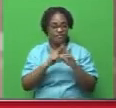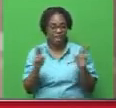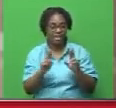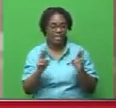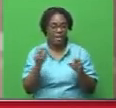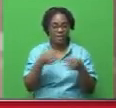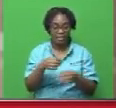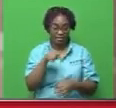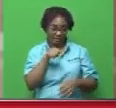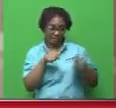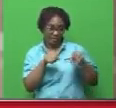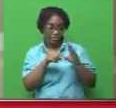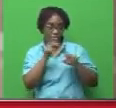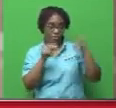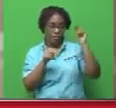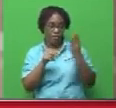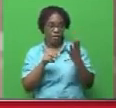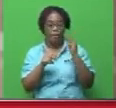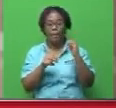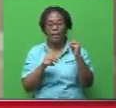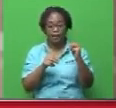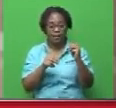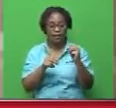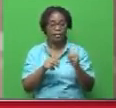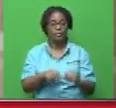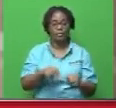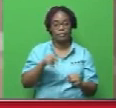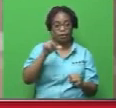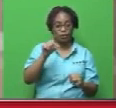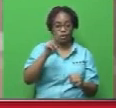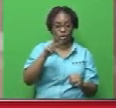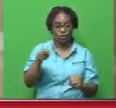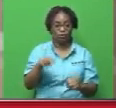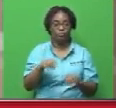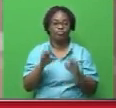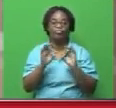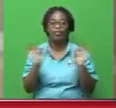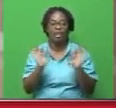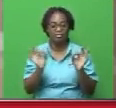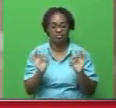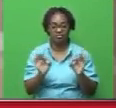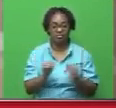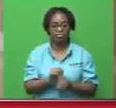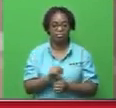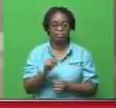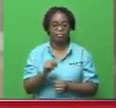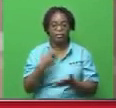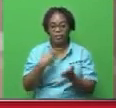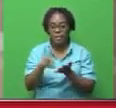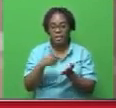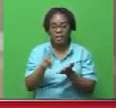$4 million was the actual revised estimate. 2022, nothing was estimated, but they spent